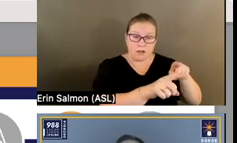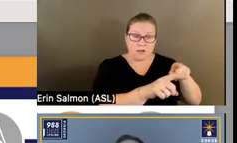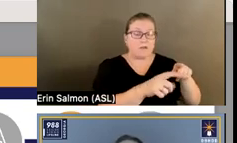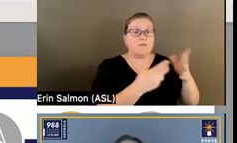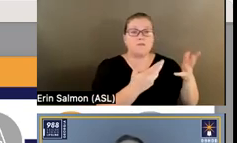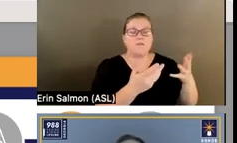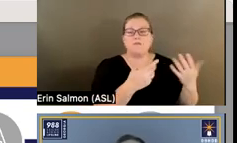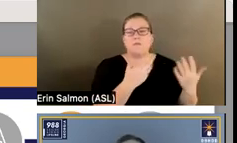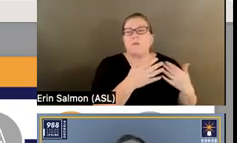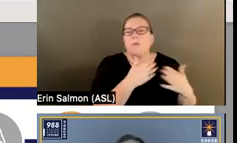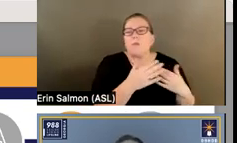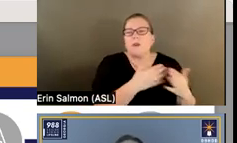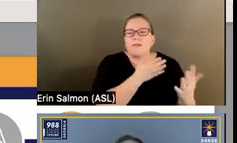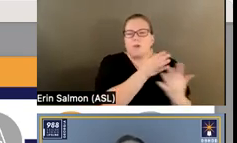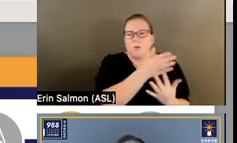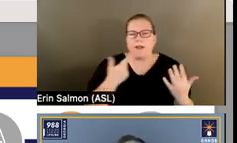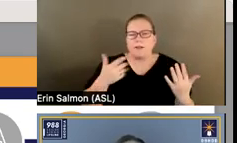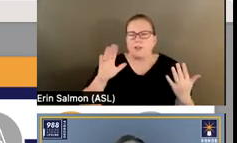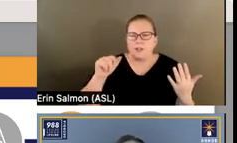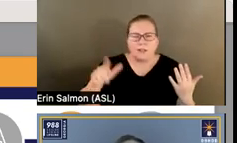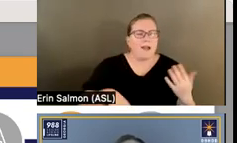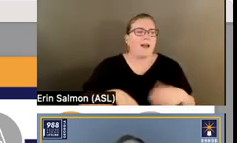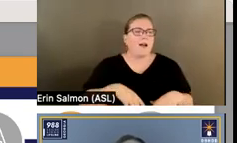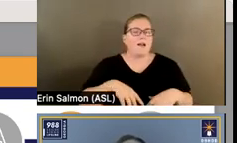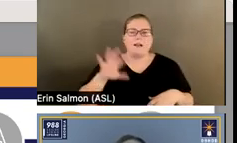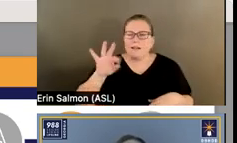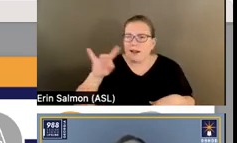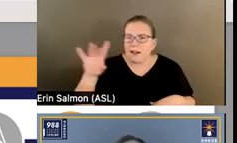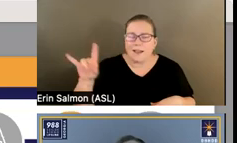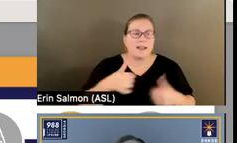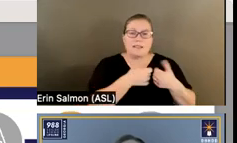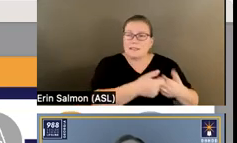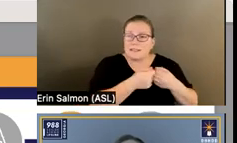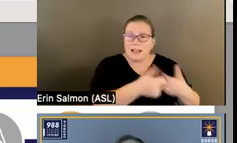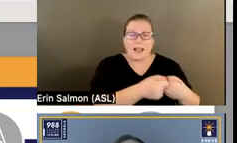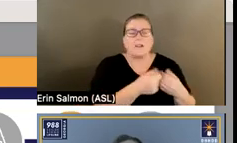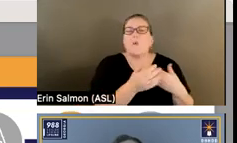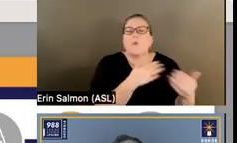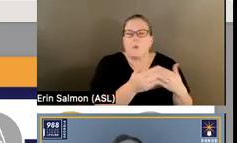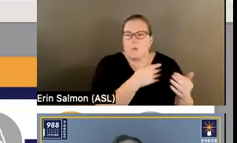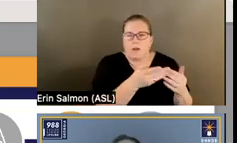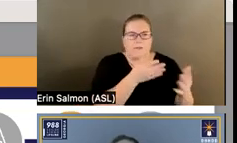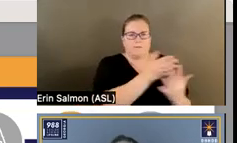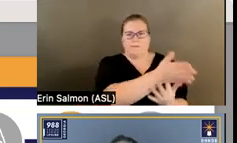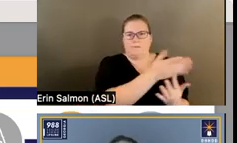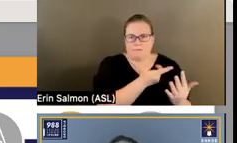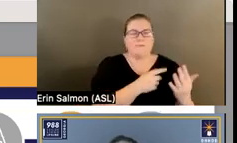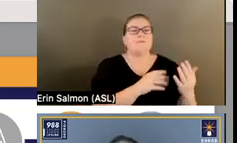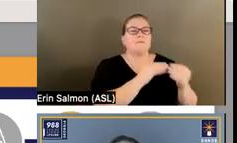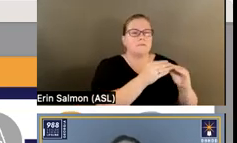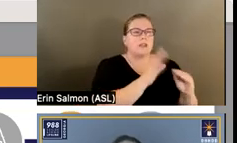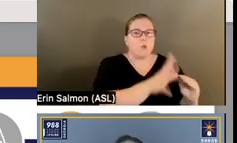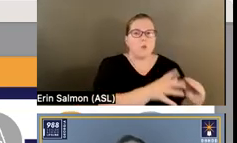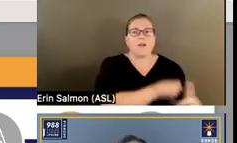through the 1-800 number, text chat, or the 988 line, is going to kind of impact how many mobile